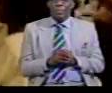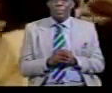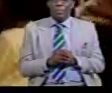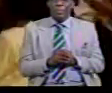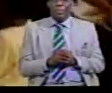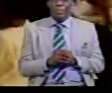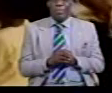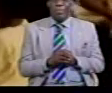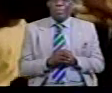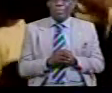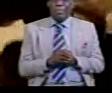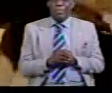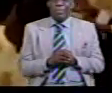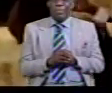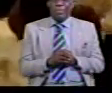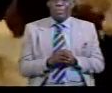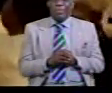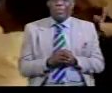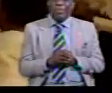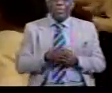I want, amen.